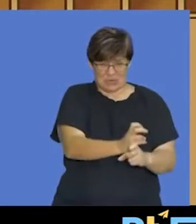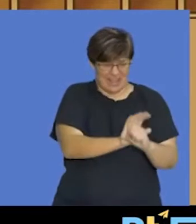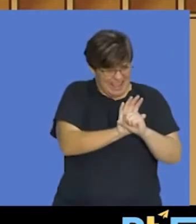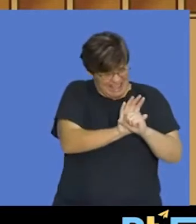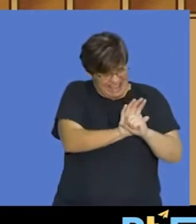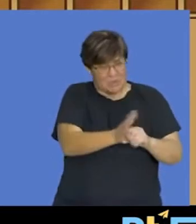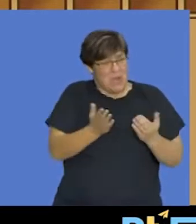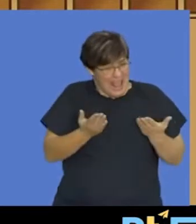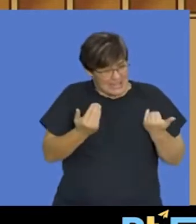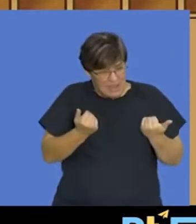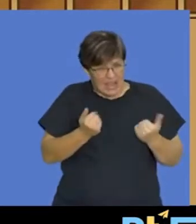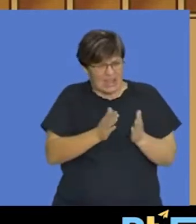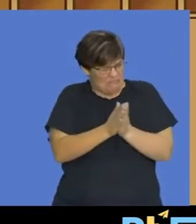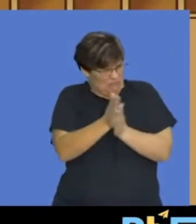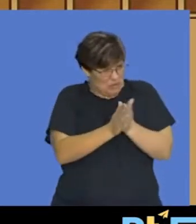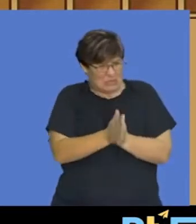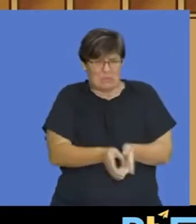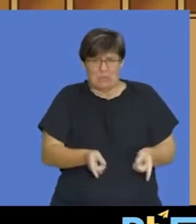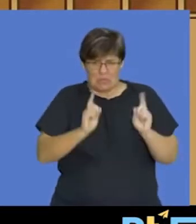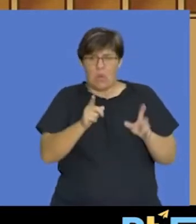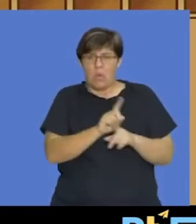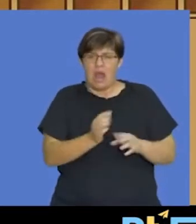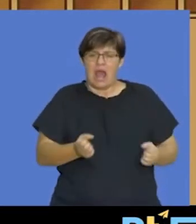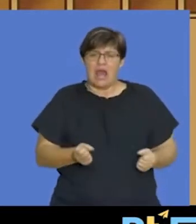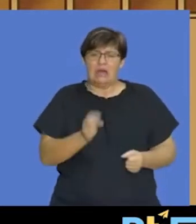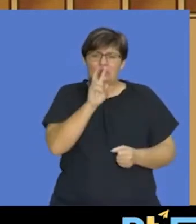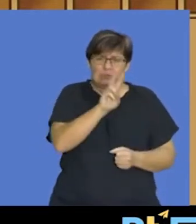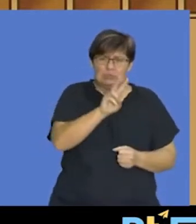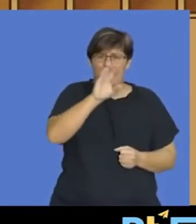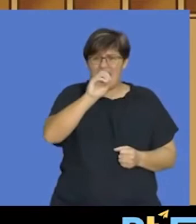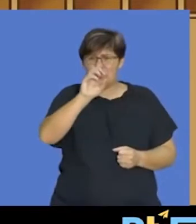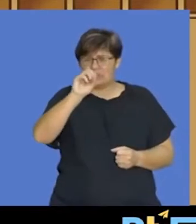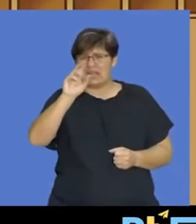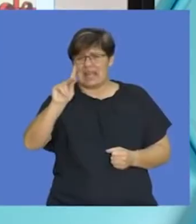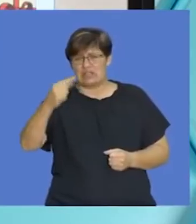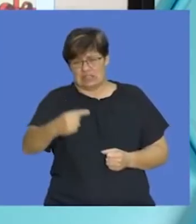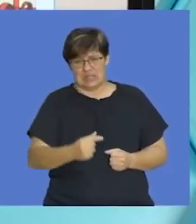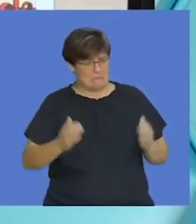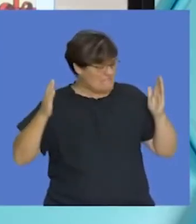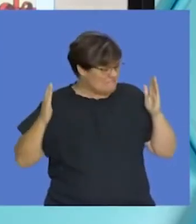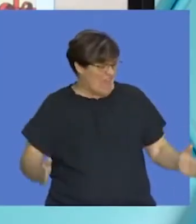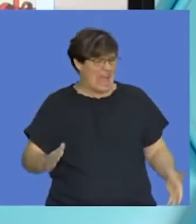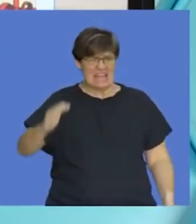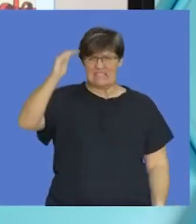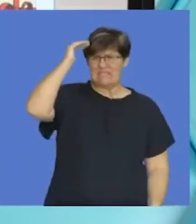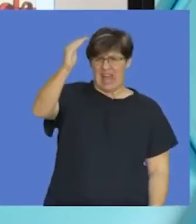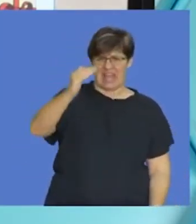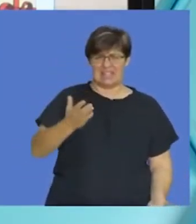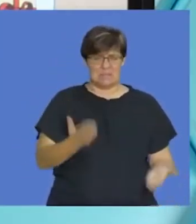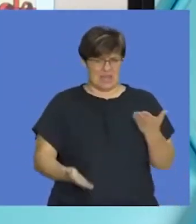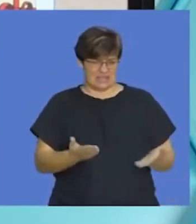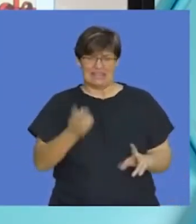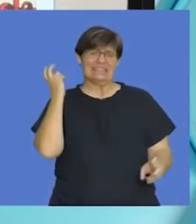We expect that there's going to be more friction because it's 200 kilograms. It's big, big